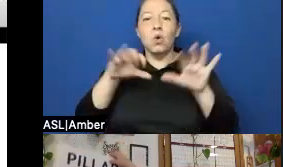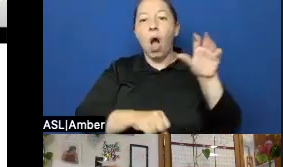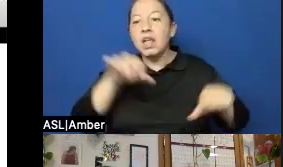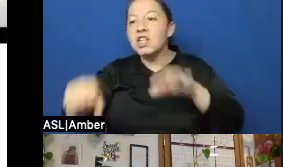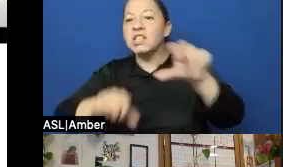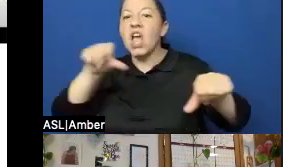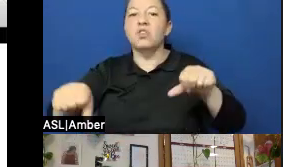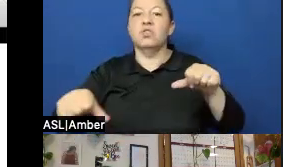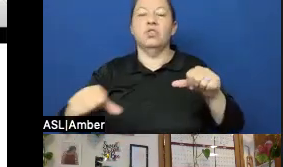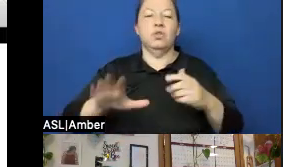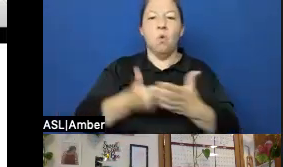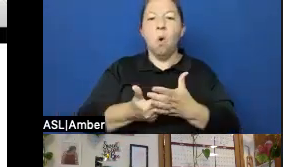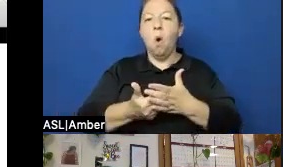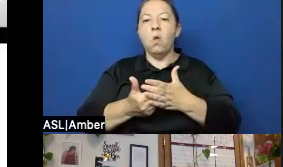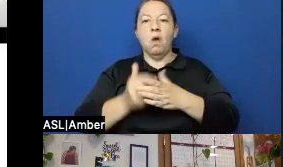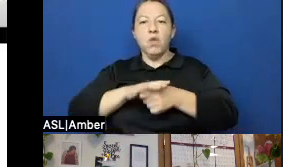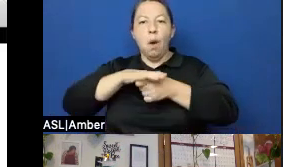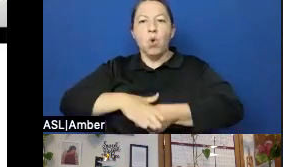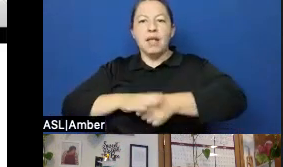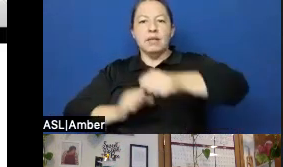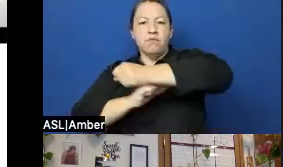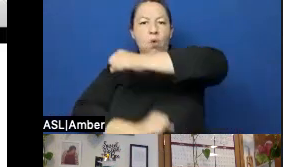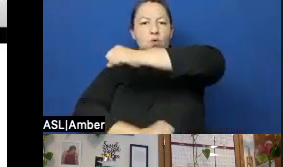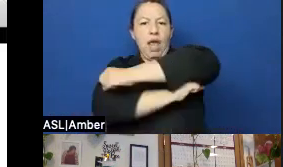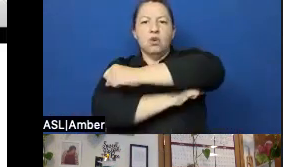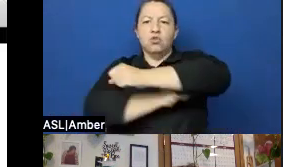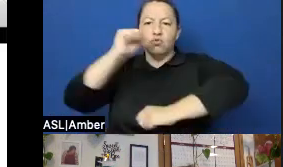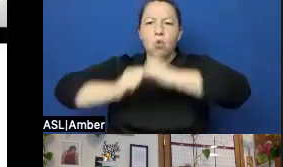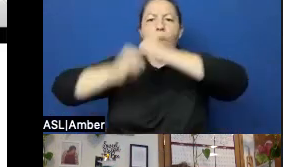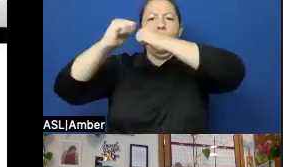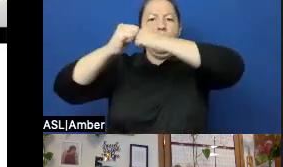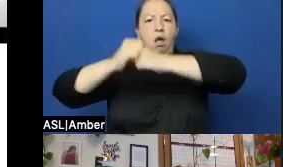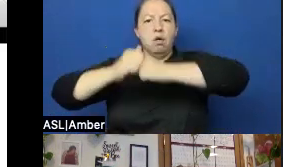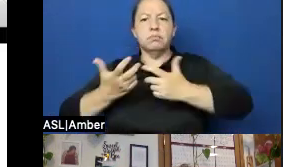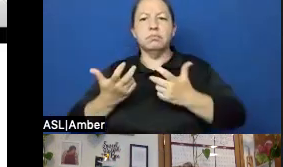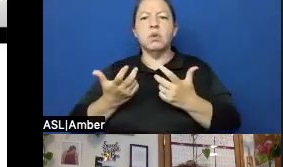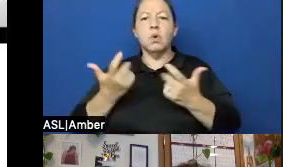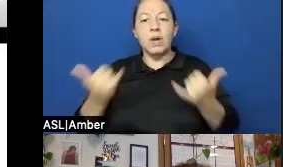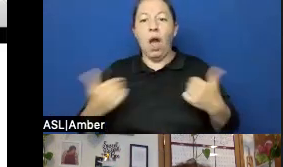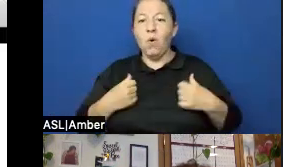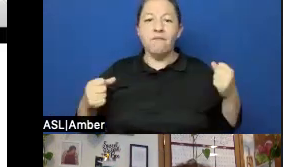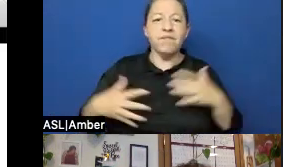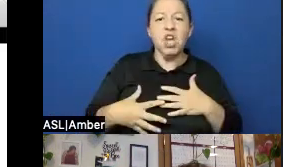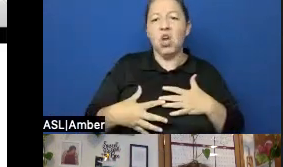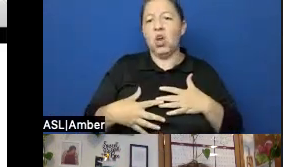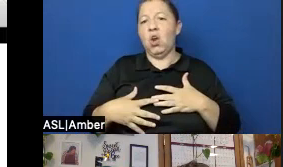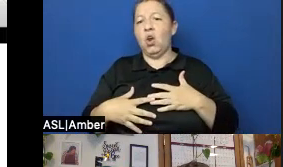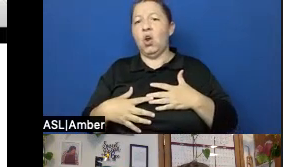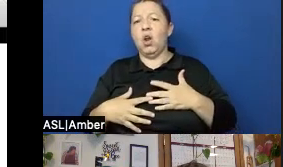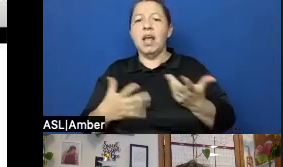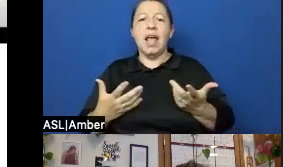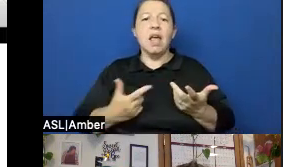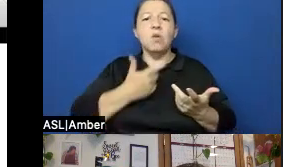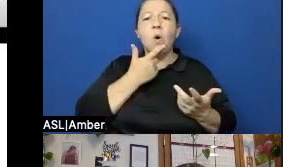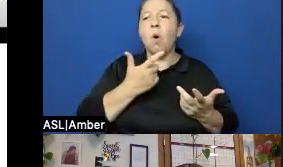of oppression, you know, now we have fear and homophobia and all the things that go with a colonial